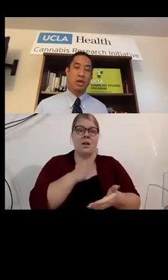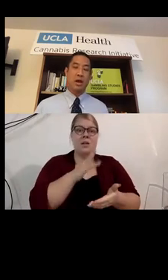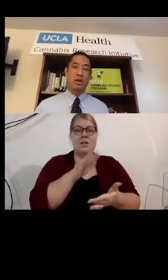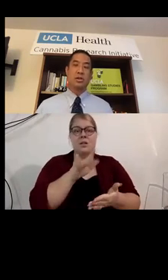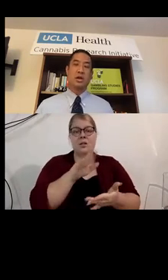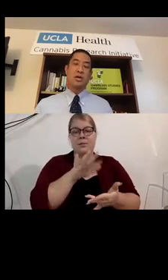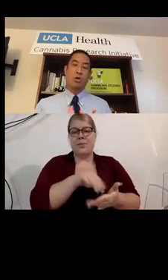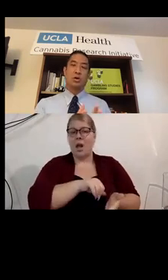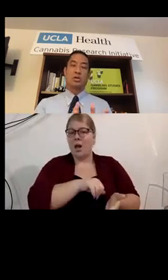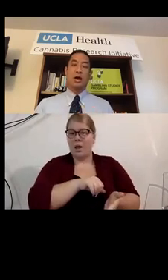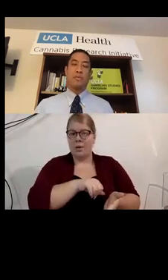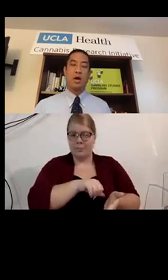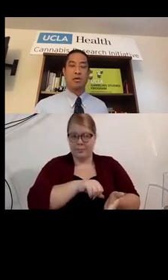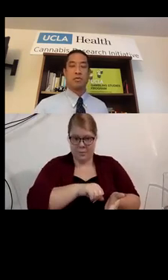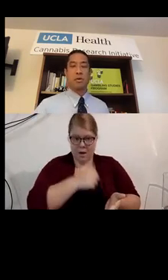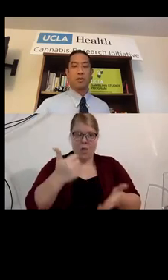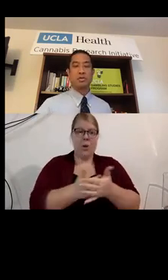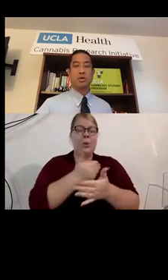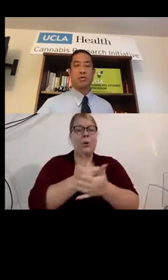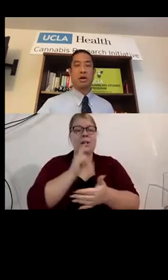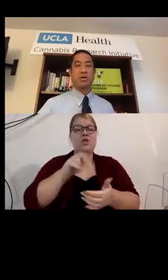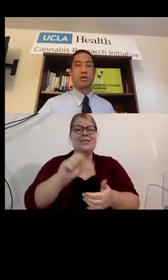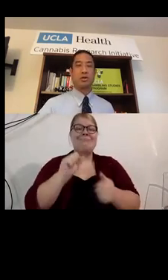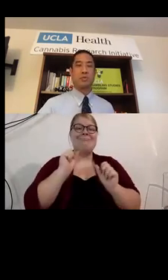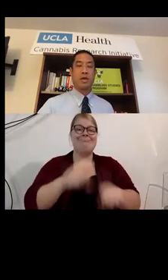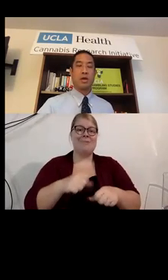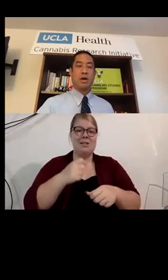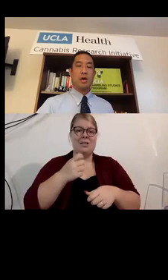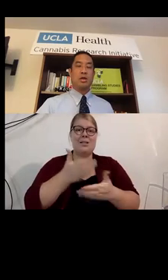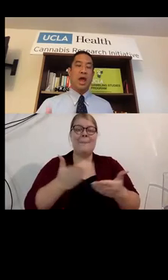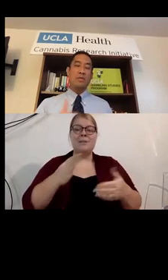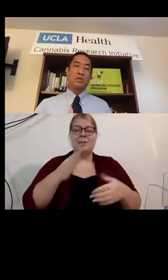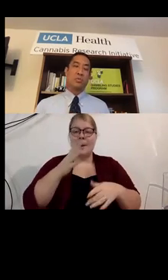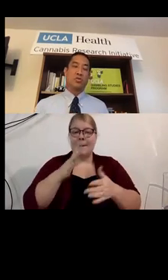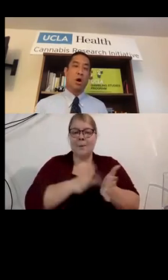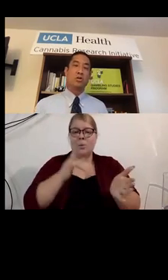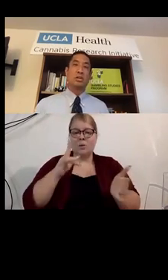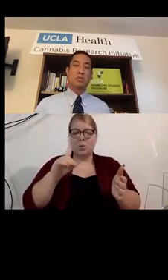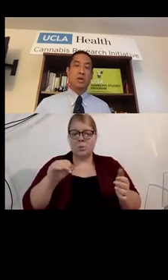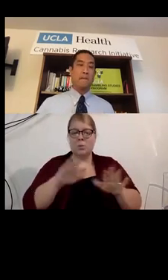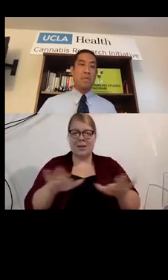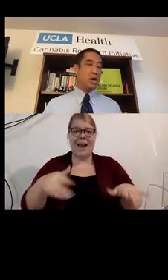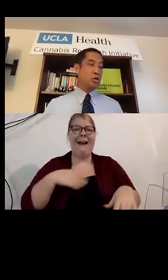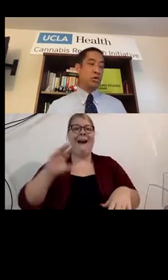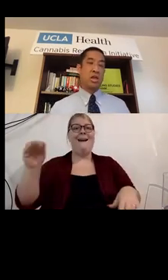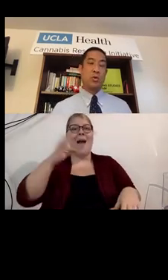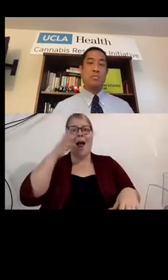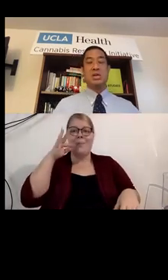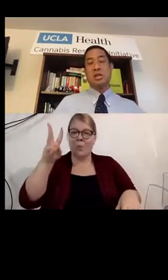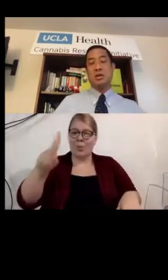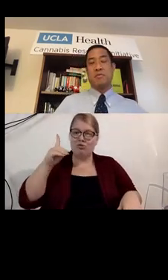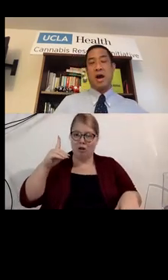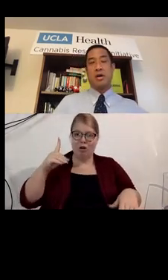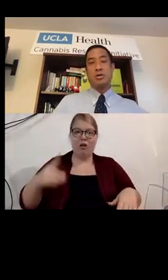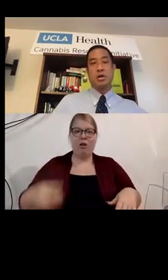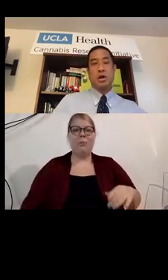caused by cannabis, and of course, cognitive impairments over cognition. Cannabis withdrawal tends to be a major thing we miss